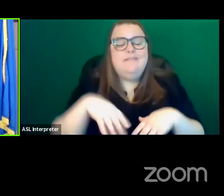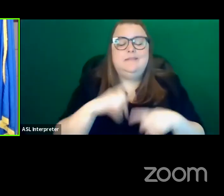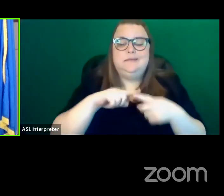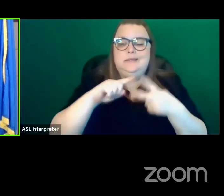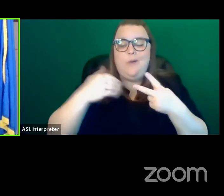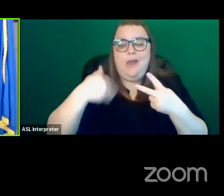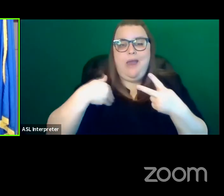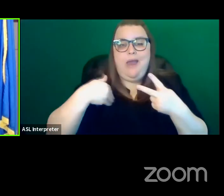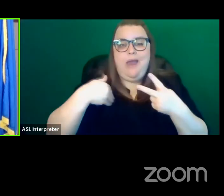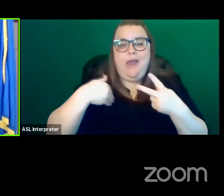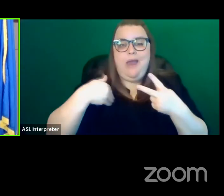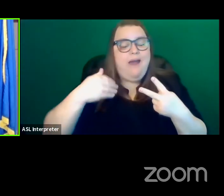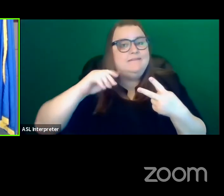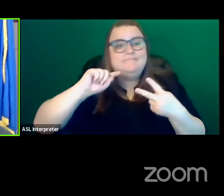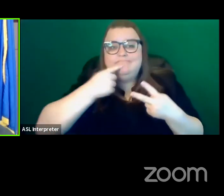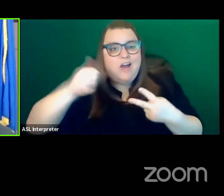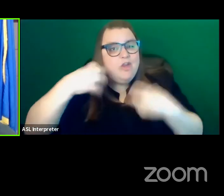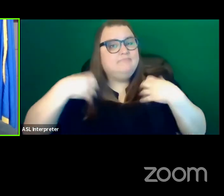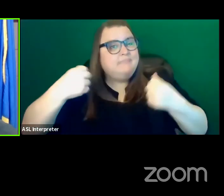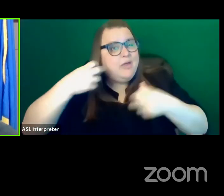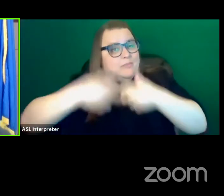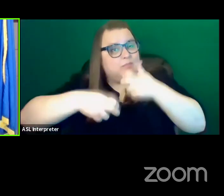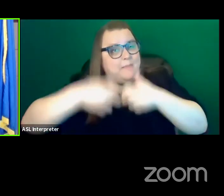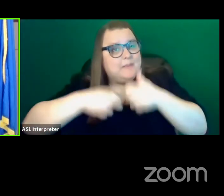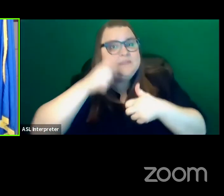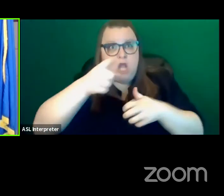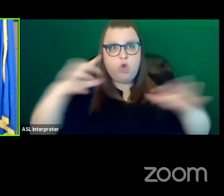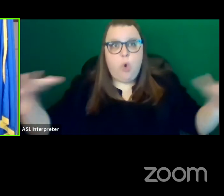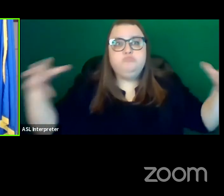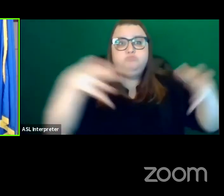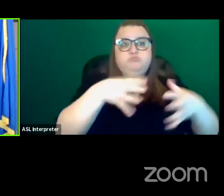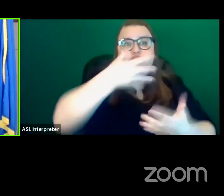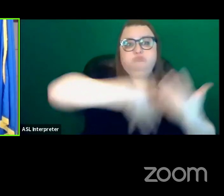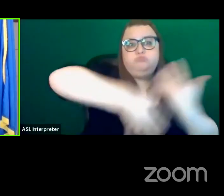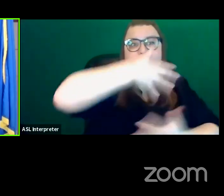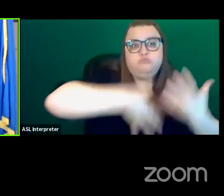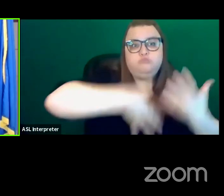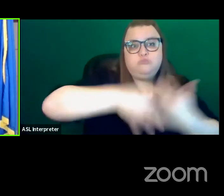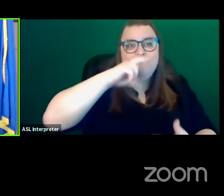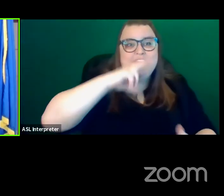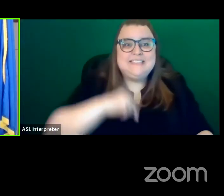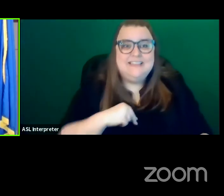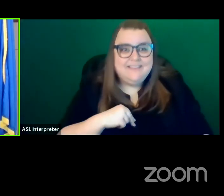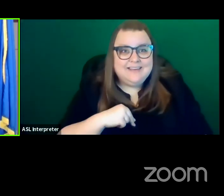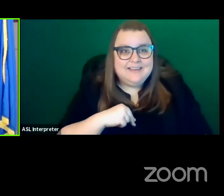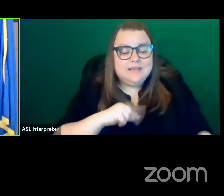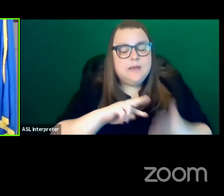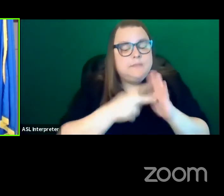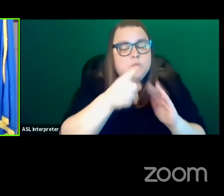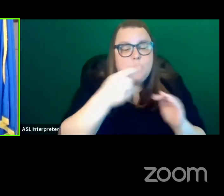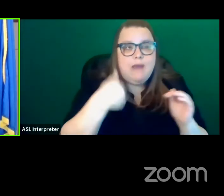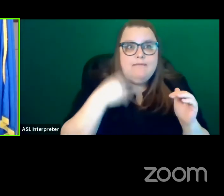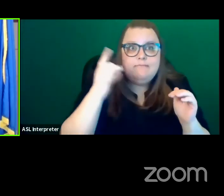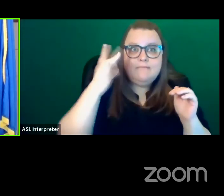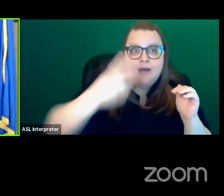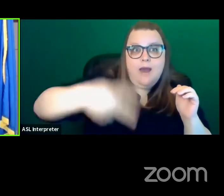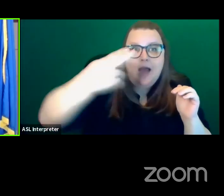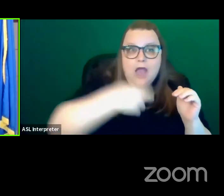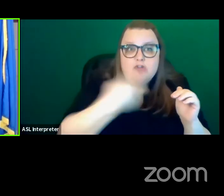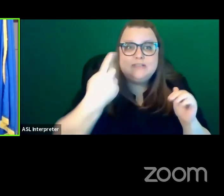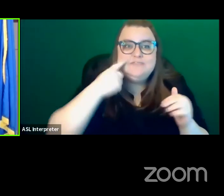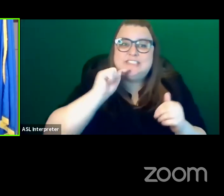conditions and you gathered outside of your immediate household, you are at significant risk for serious COVID